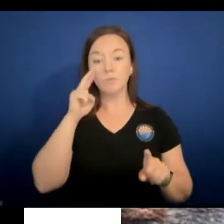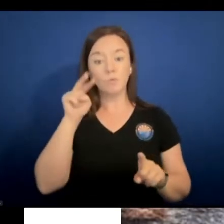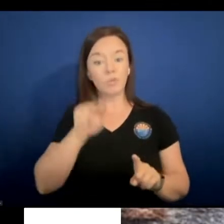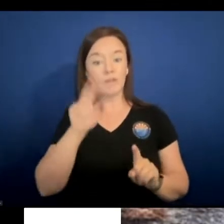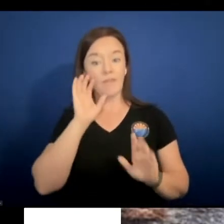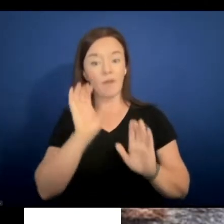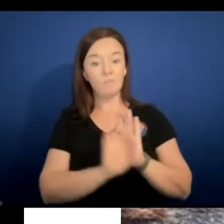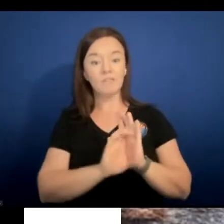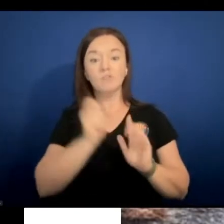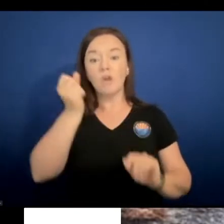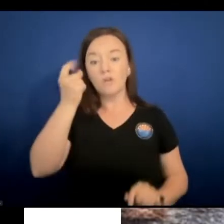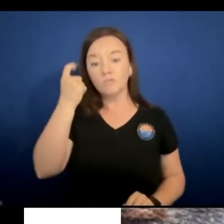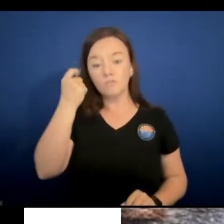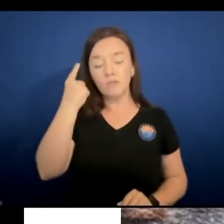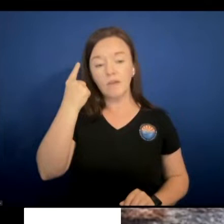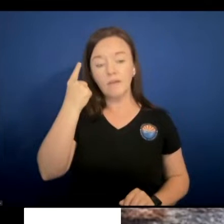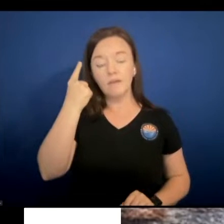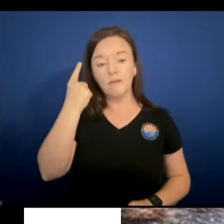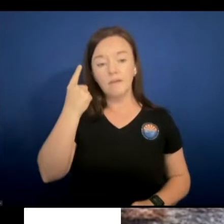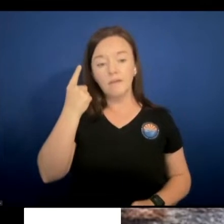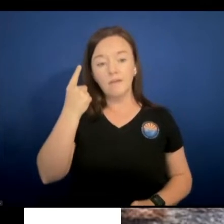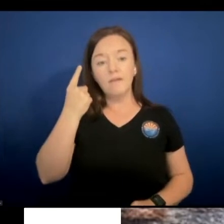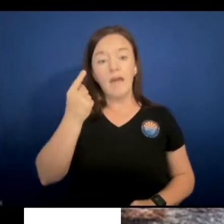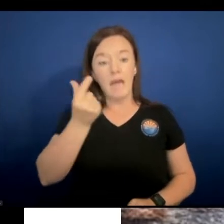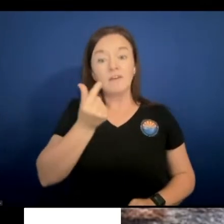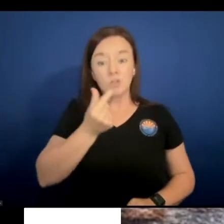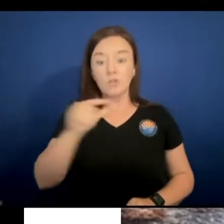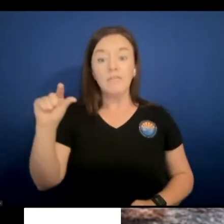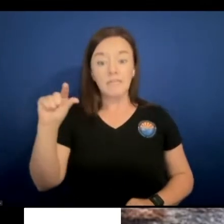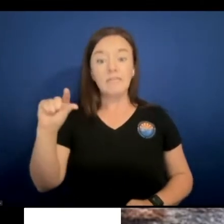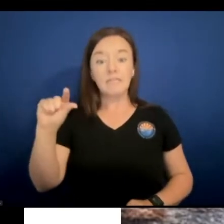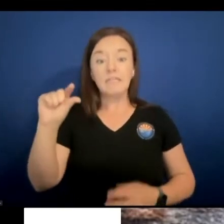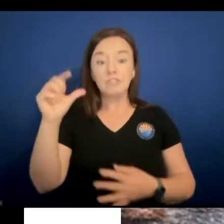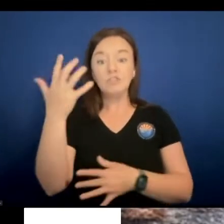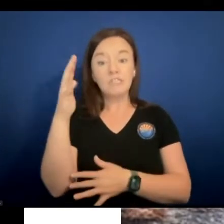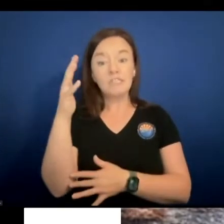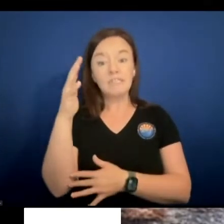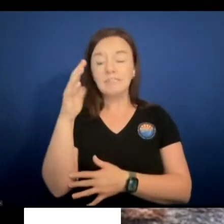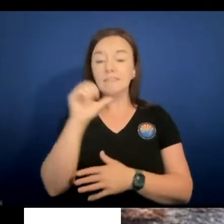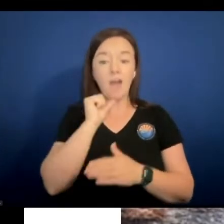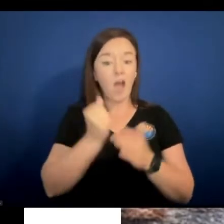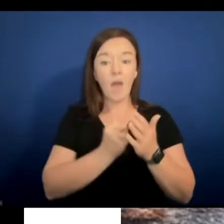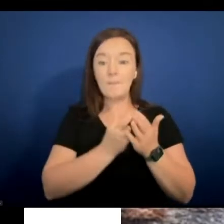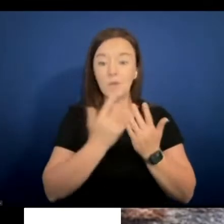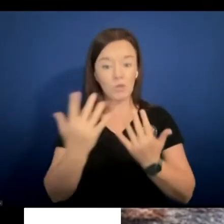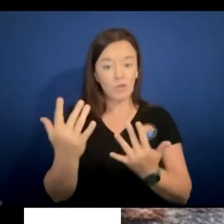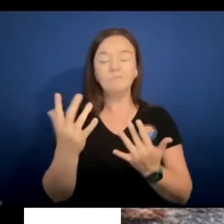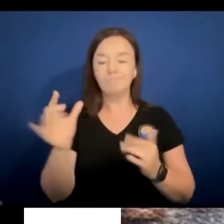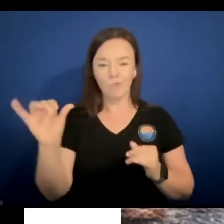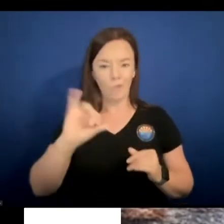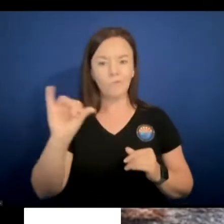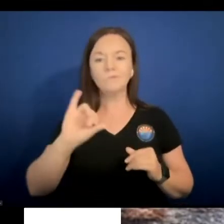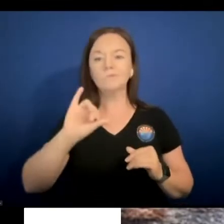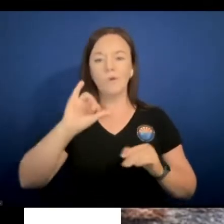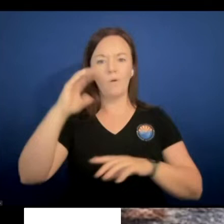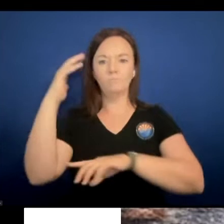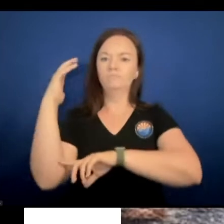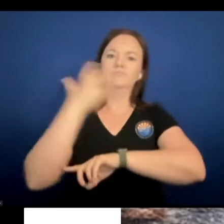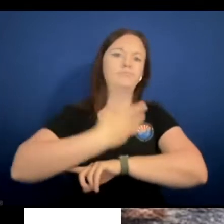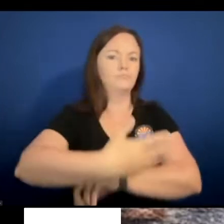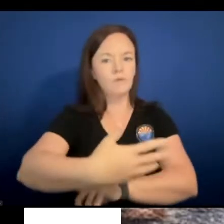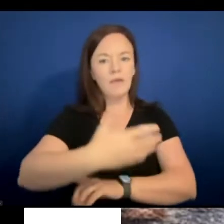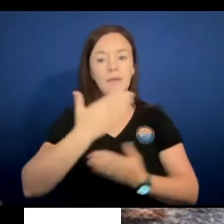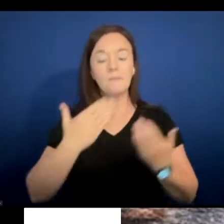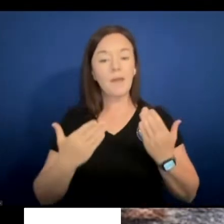that there's also green trees coming down, because what will happen is those trees that may have survived in